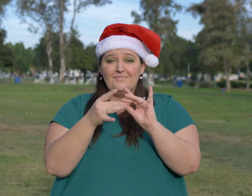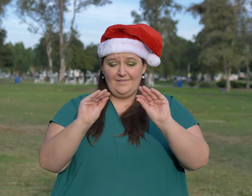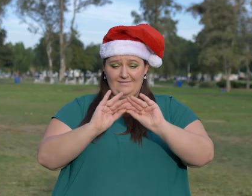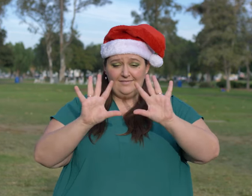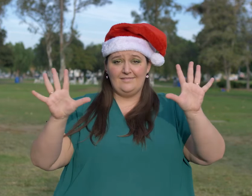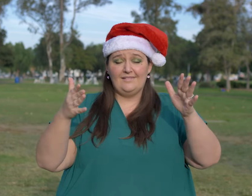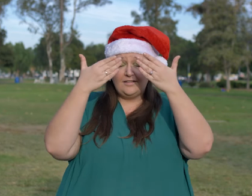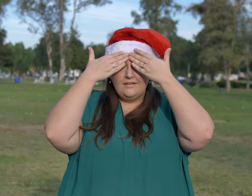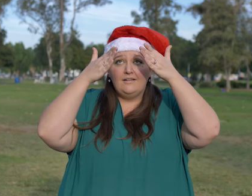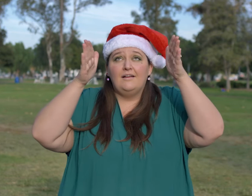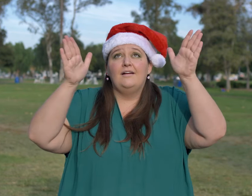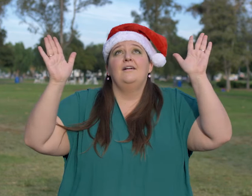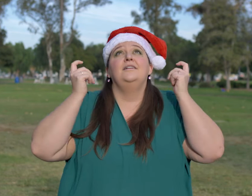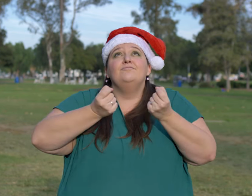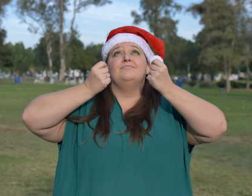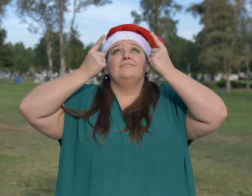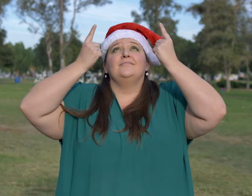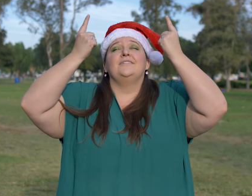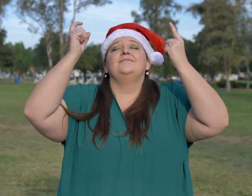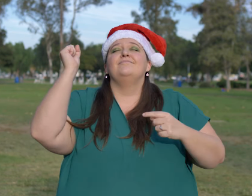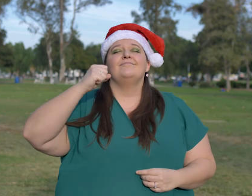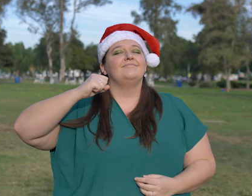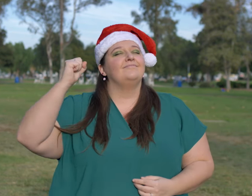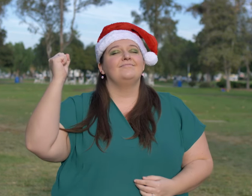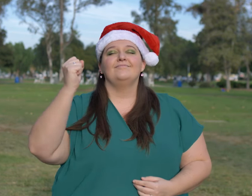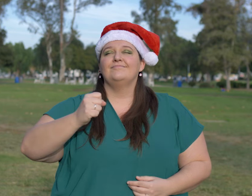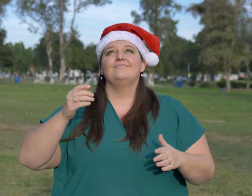understand. That the message is clear if you open your